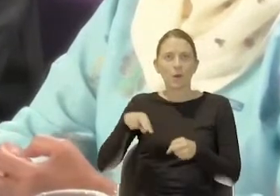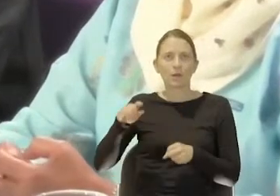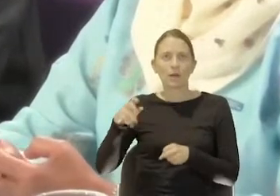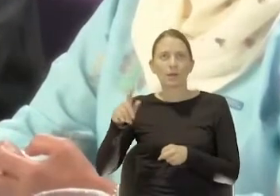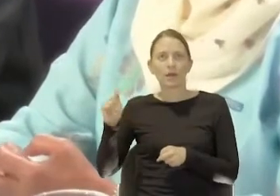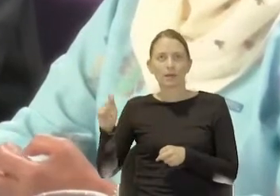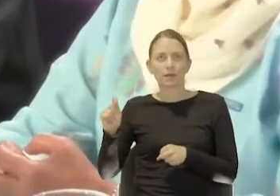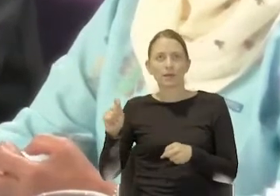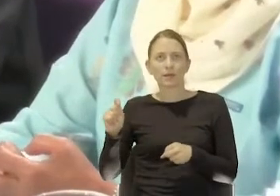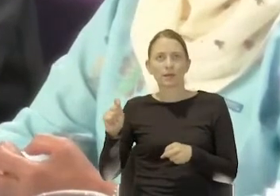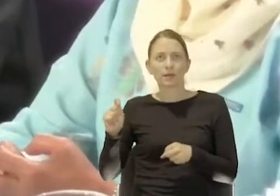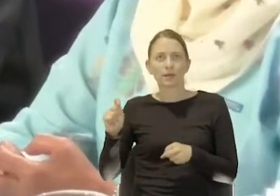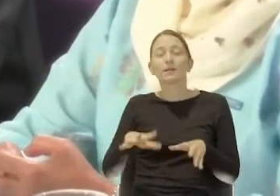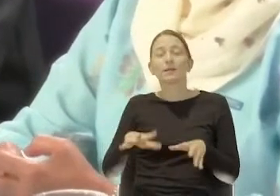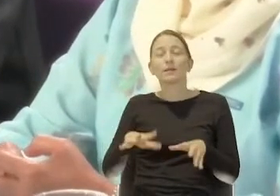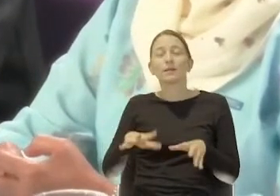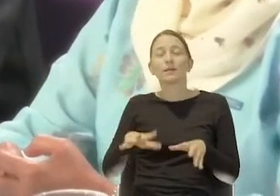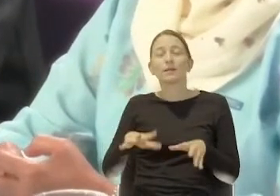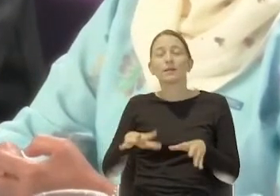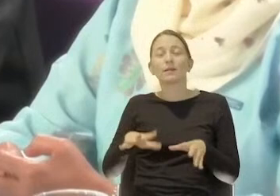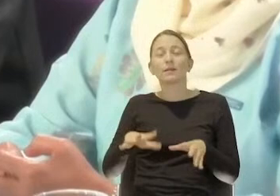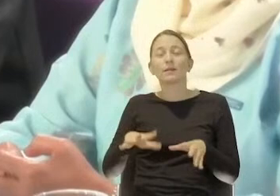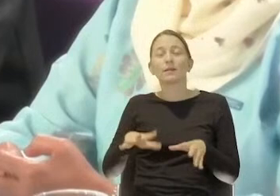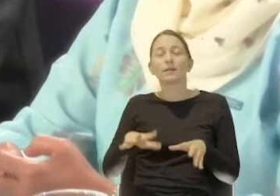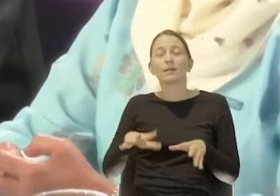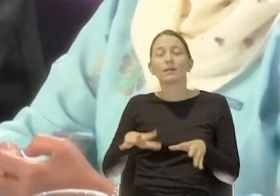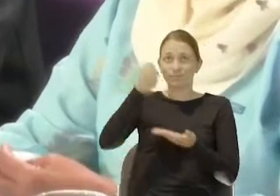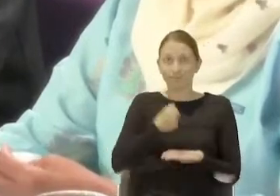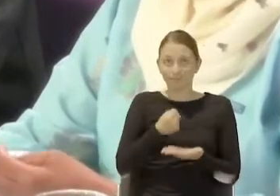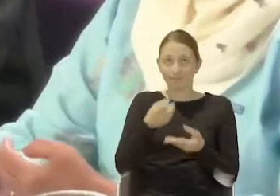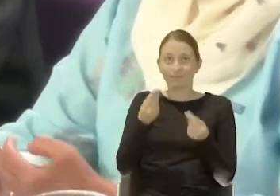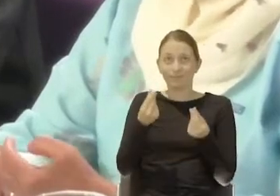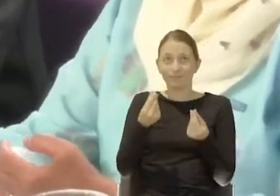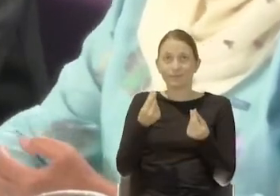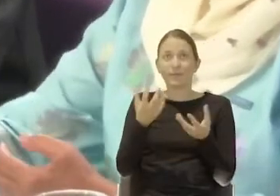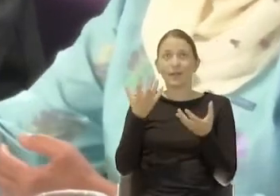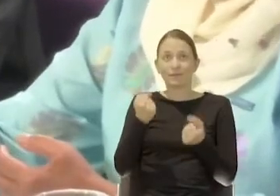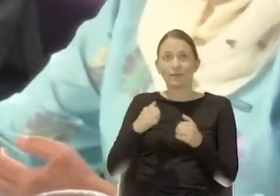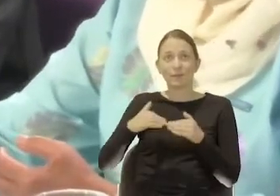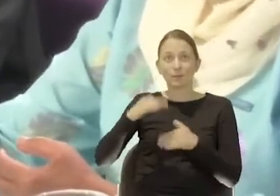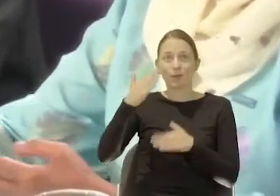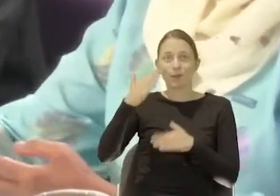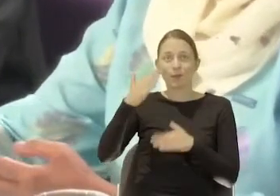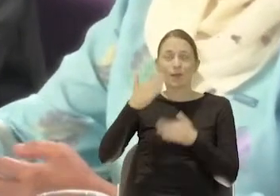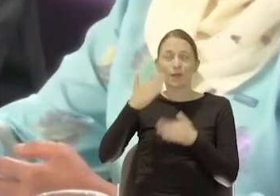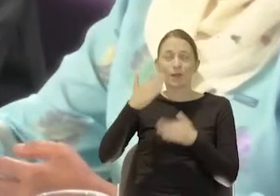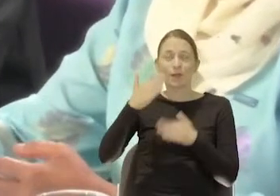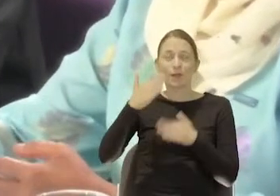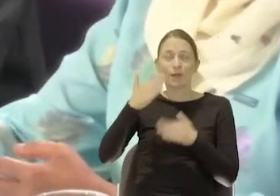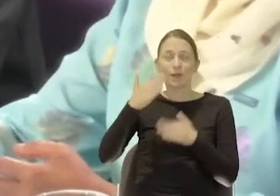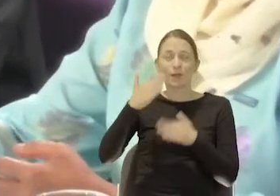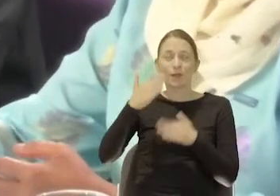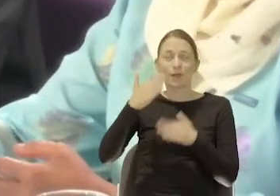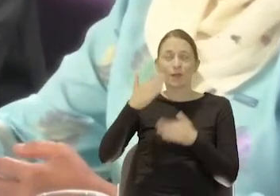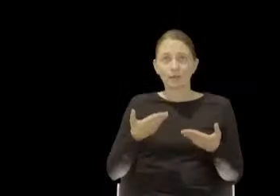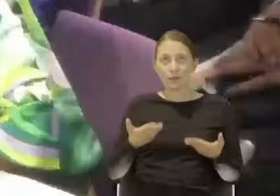wanted to thank you again and for this opportunity really to be present with you today, this afternoon. Thank you so much.